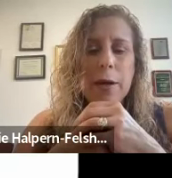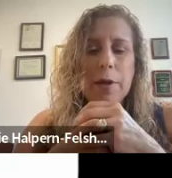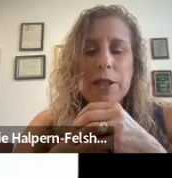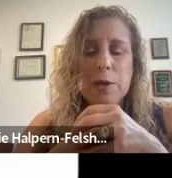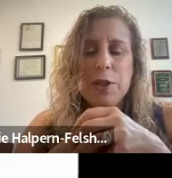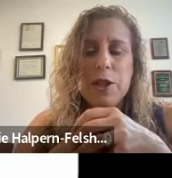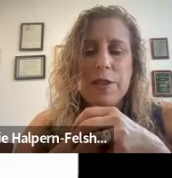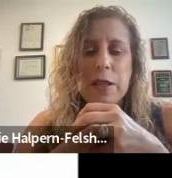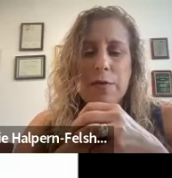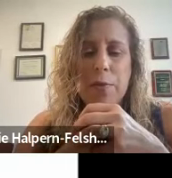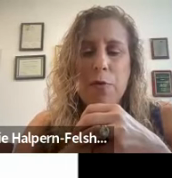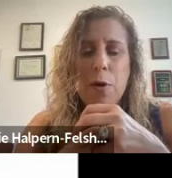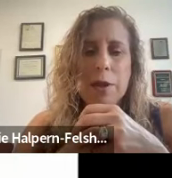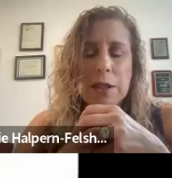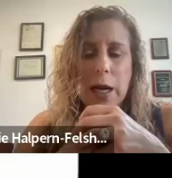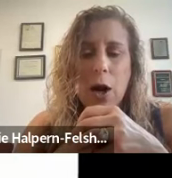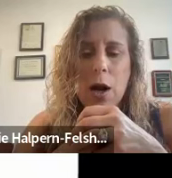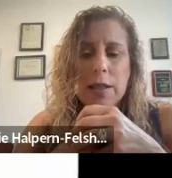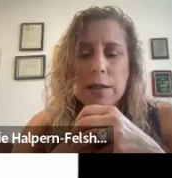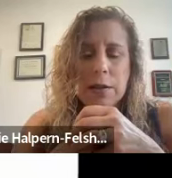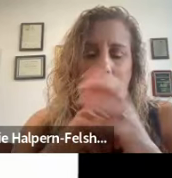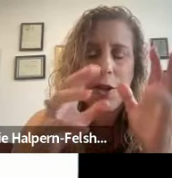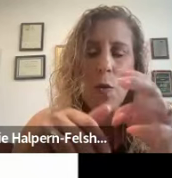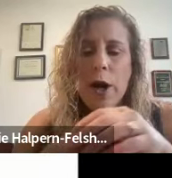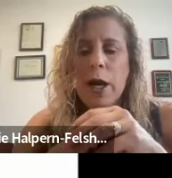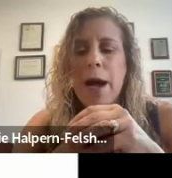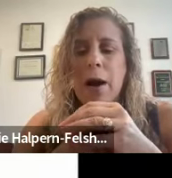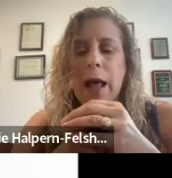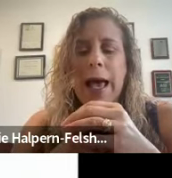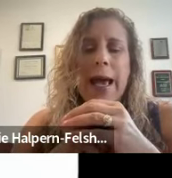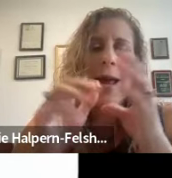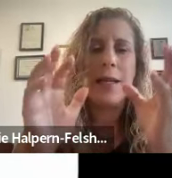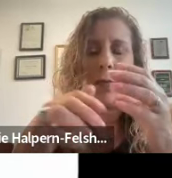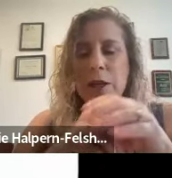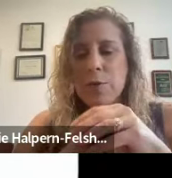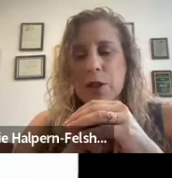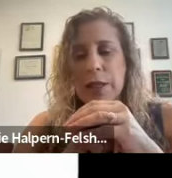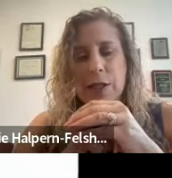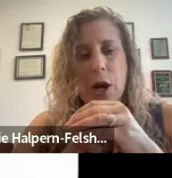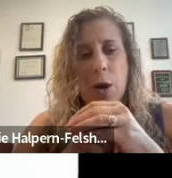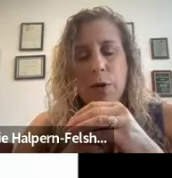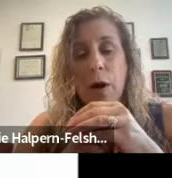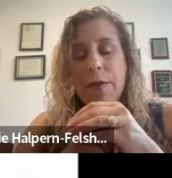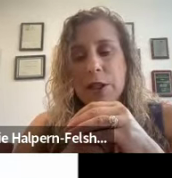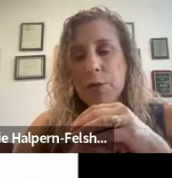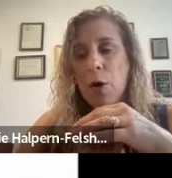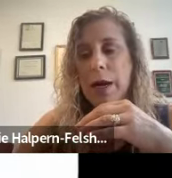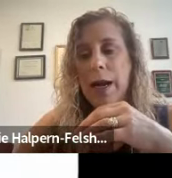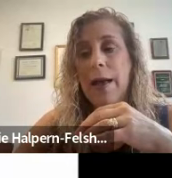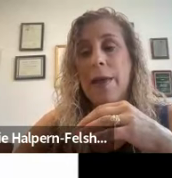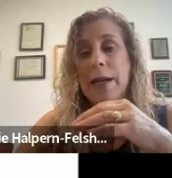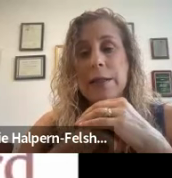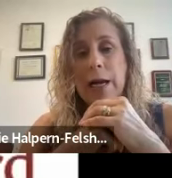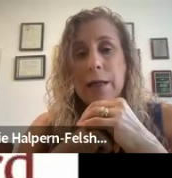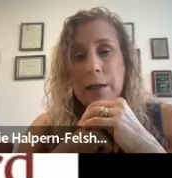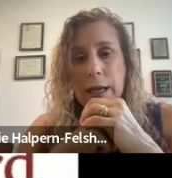oh, cannabis, especially if it's in the vape form, it's not hard, it's nothing to worry about. And it's much, much less harmful than smoking.